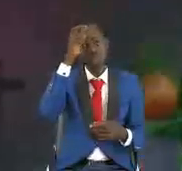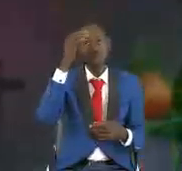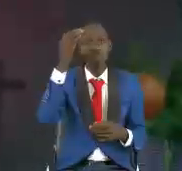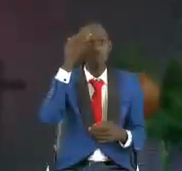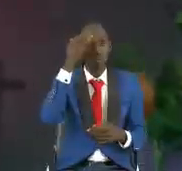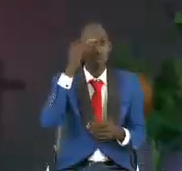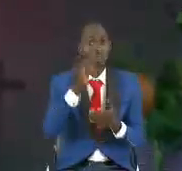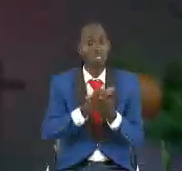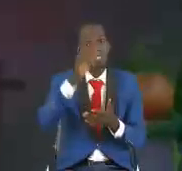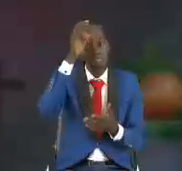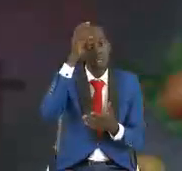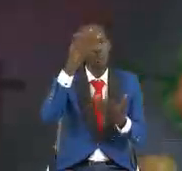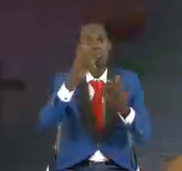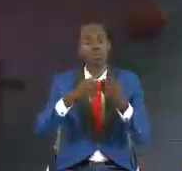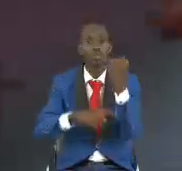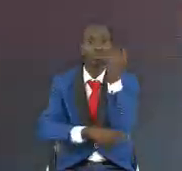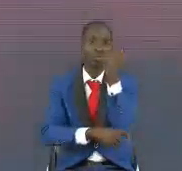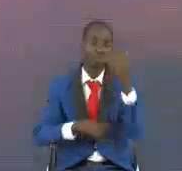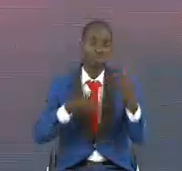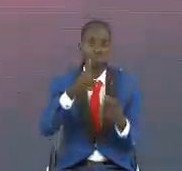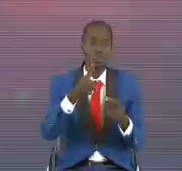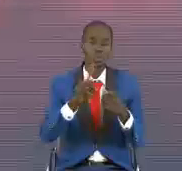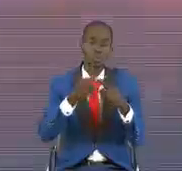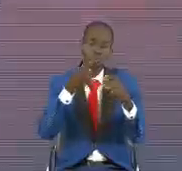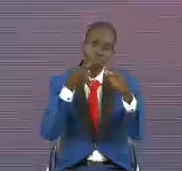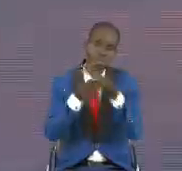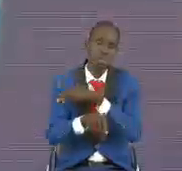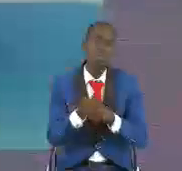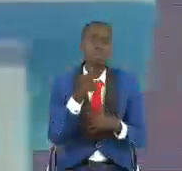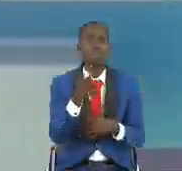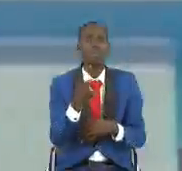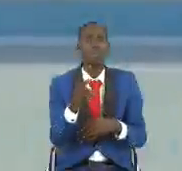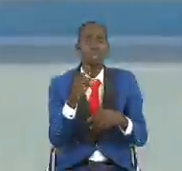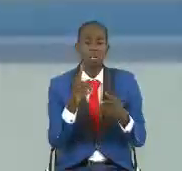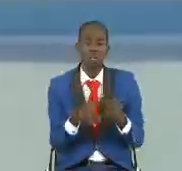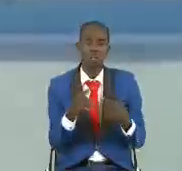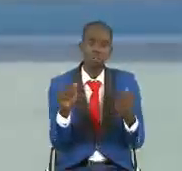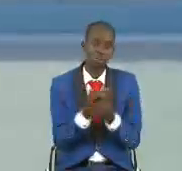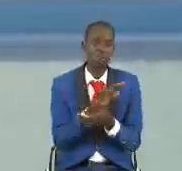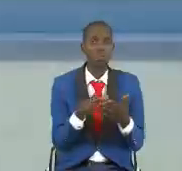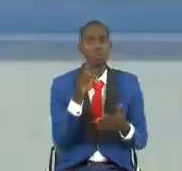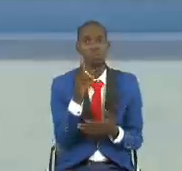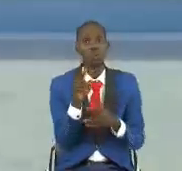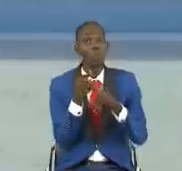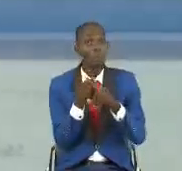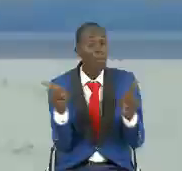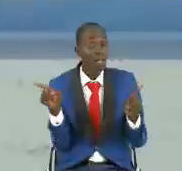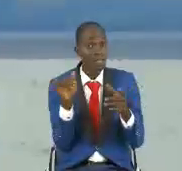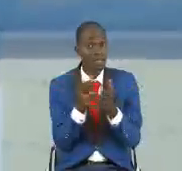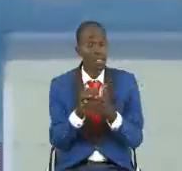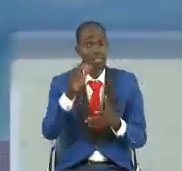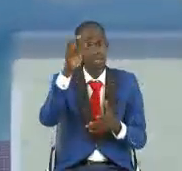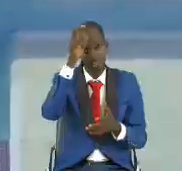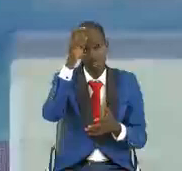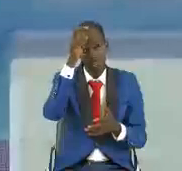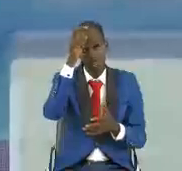you, to destroy you, and to kill you. But that Satan that